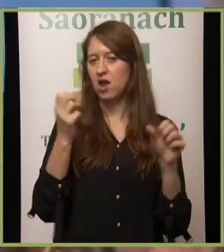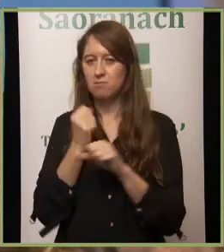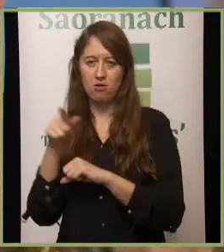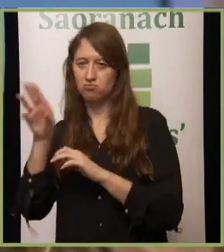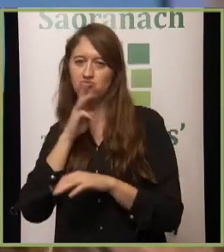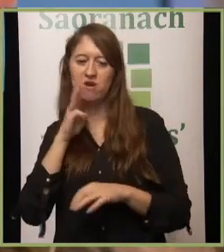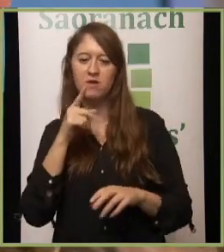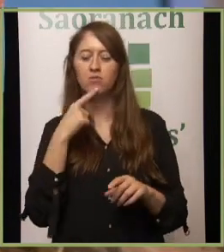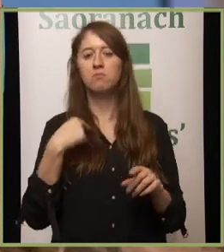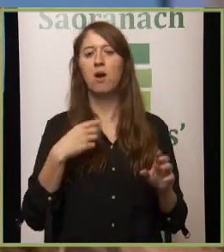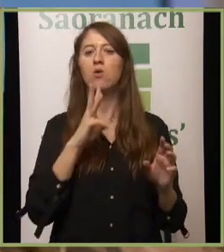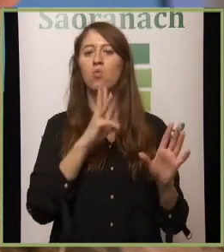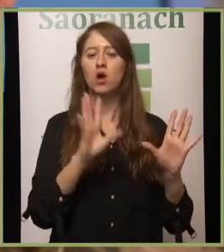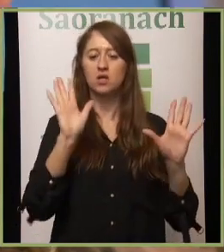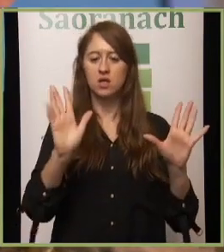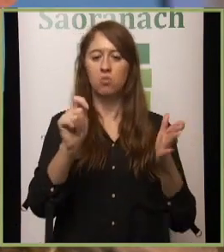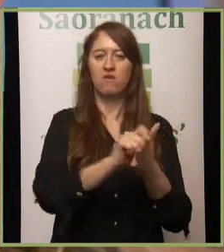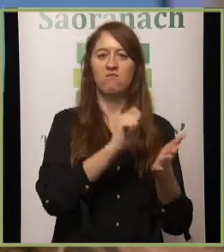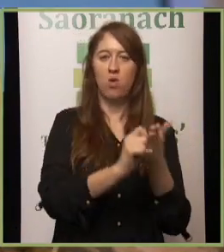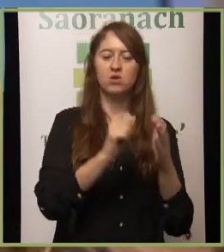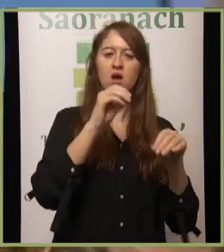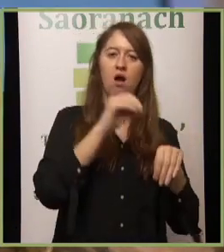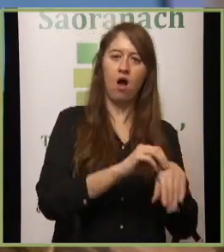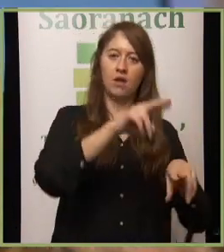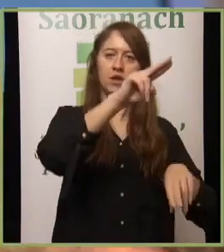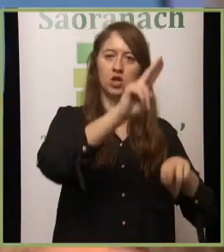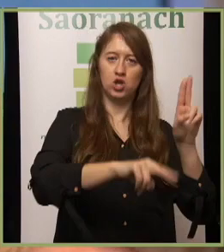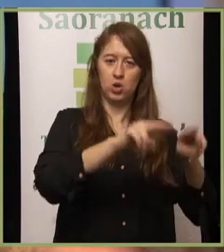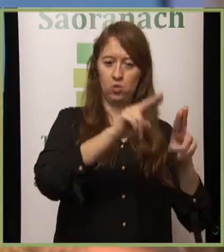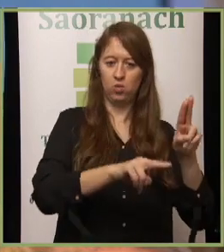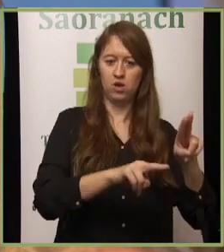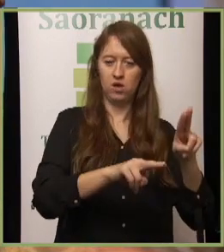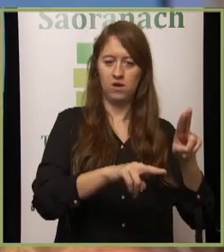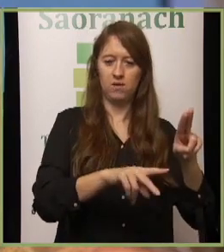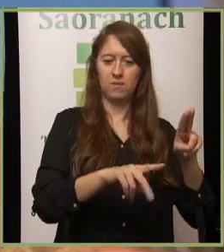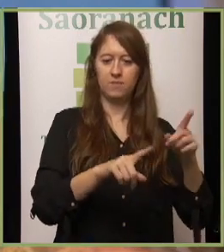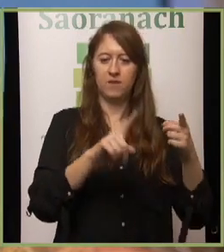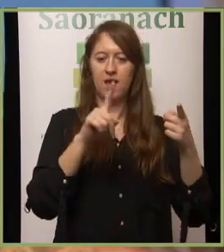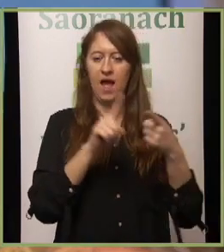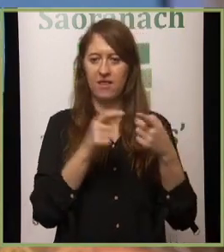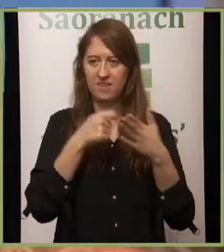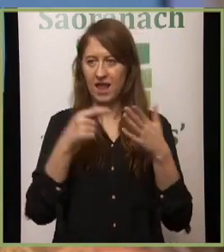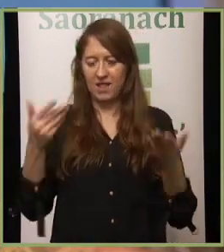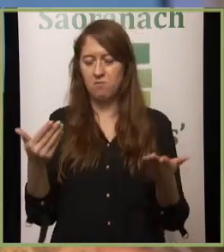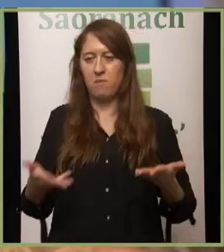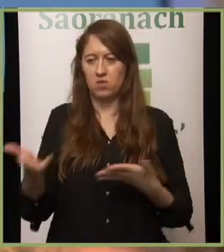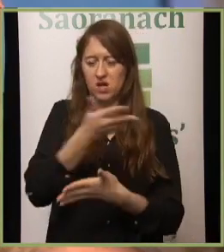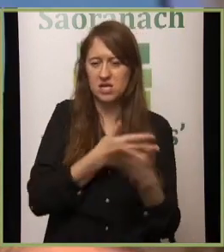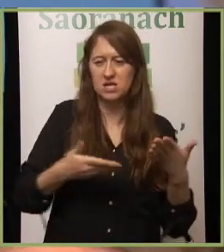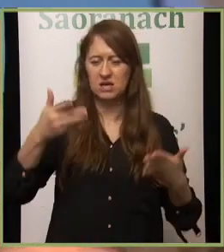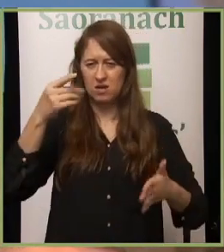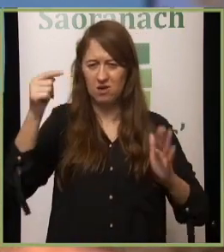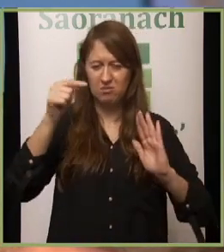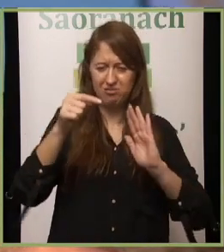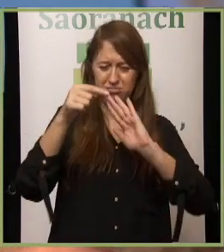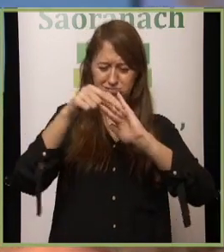my suggested wording is we vote on new, and we are getting absorbed here in something, and I'm not sure what problem